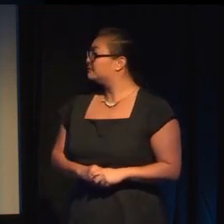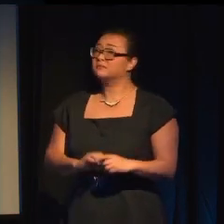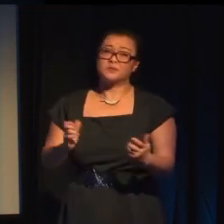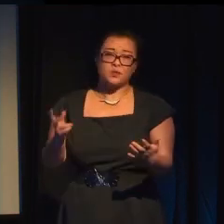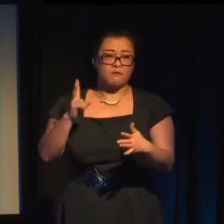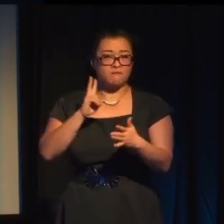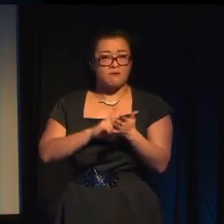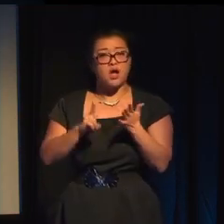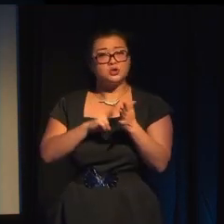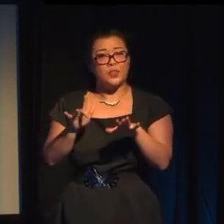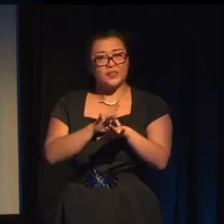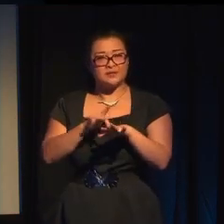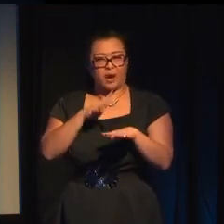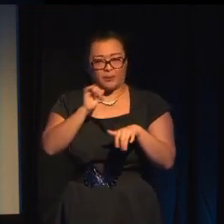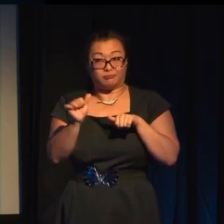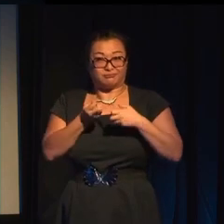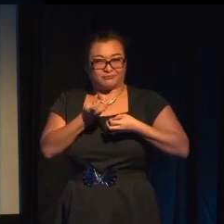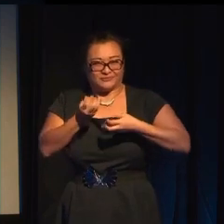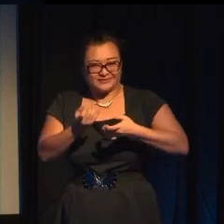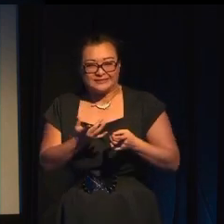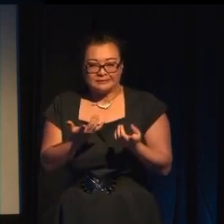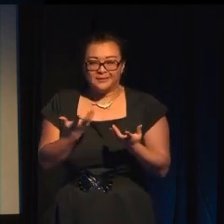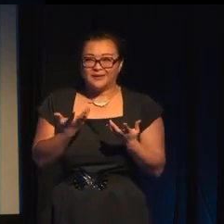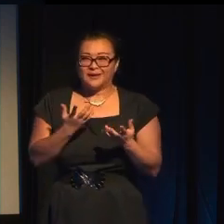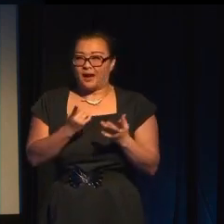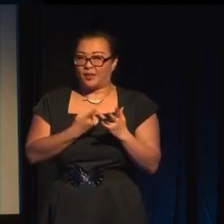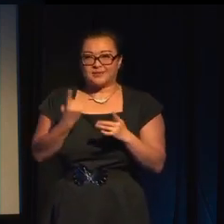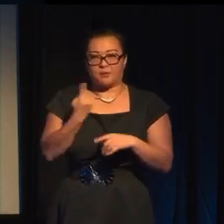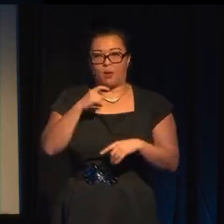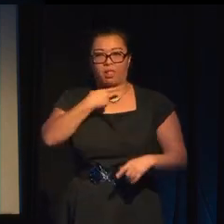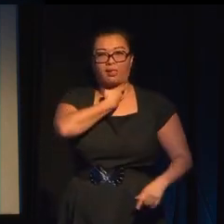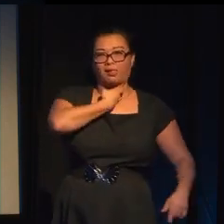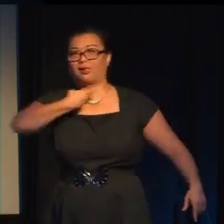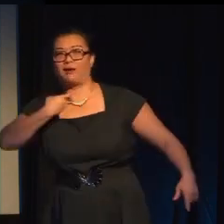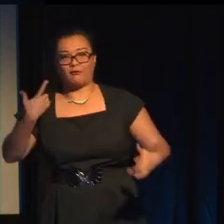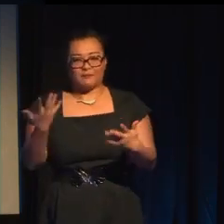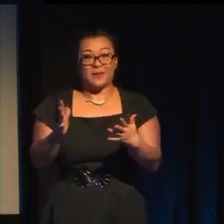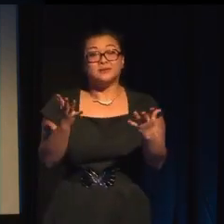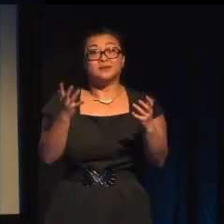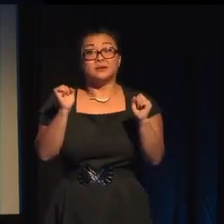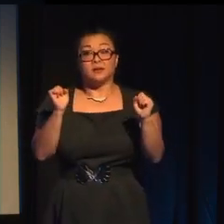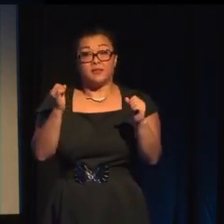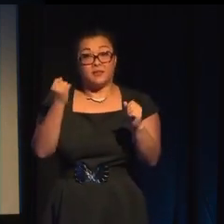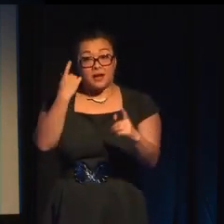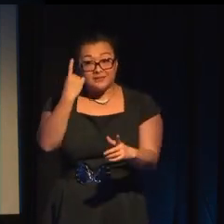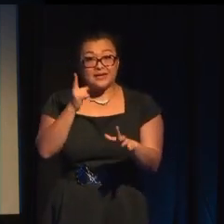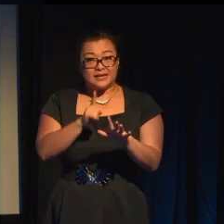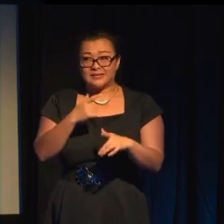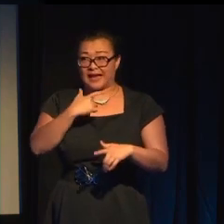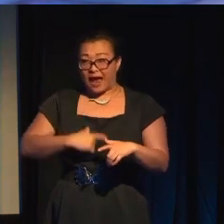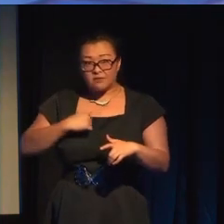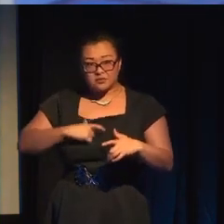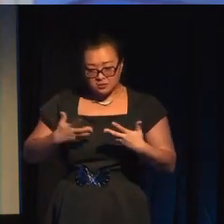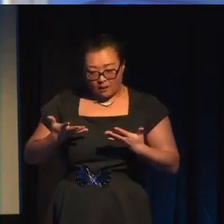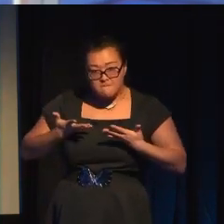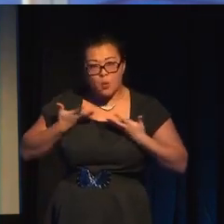going to have to be very quick because otherwise somebody's going to get a big crook and pull me off. But the idea is that characters are motivated, and